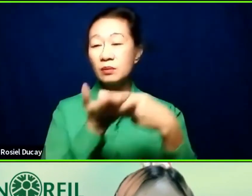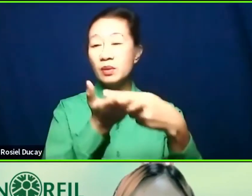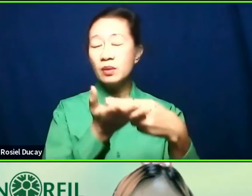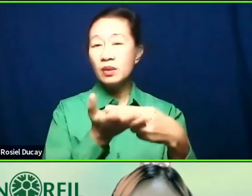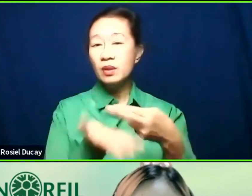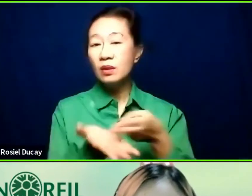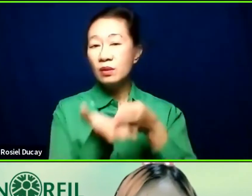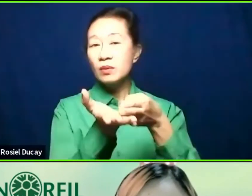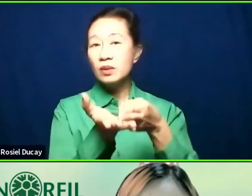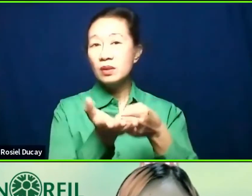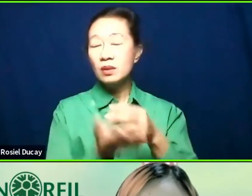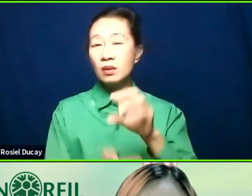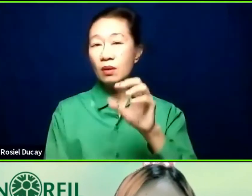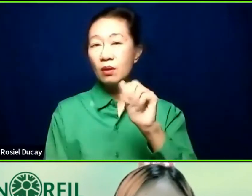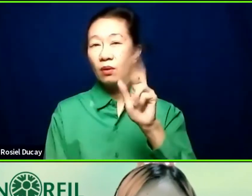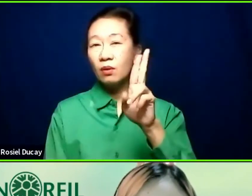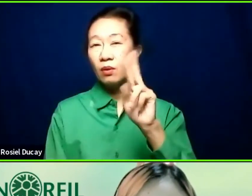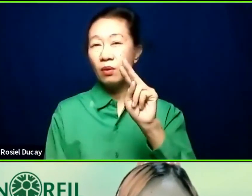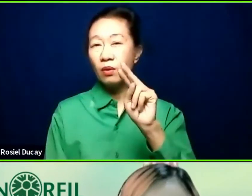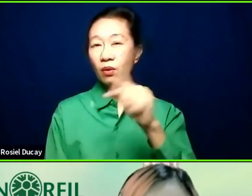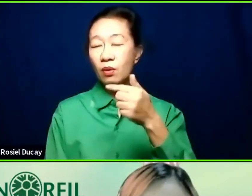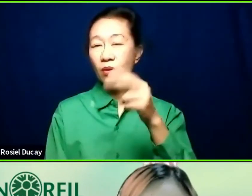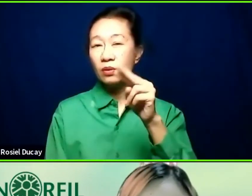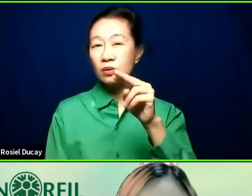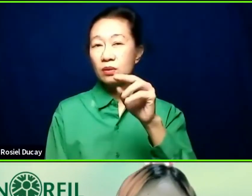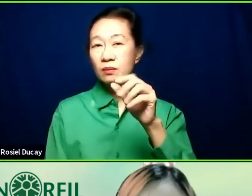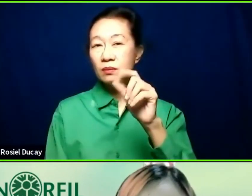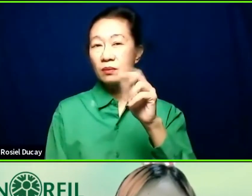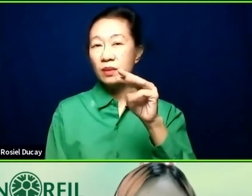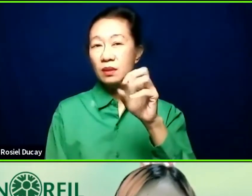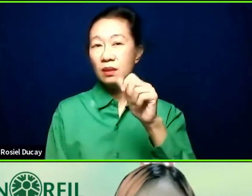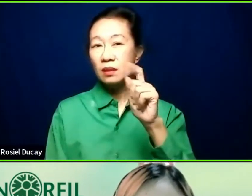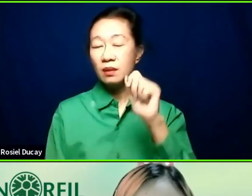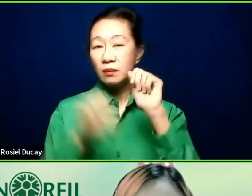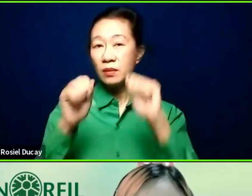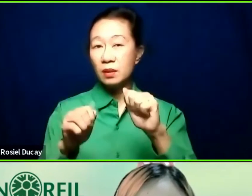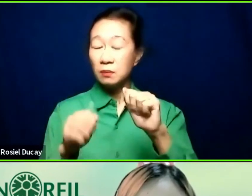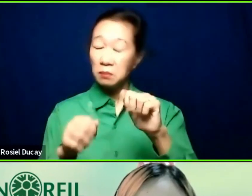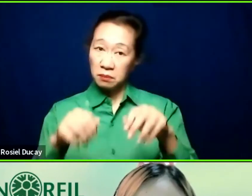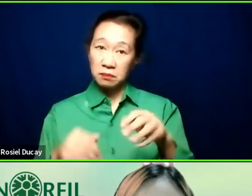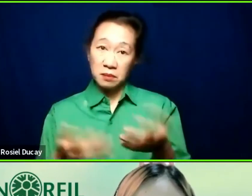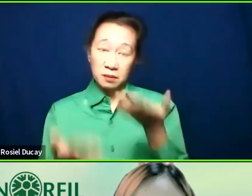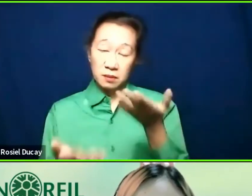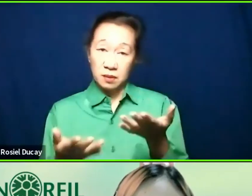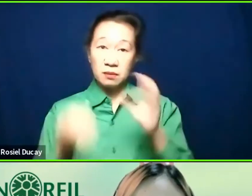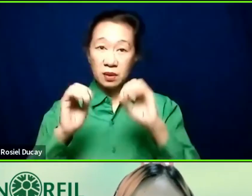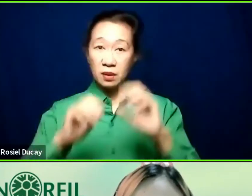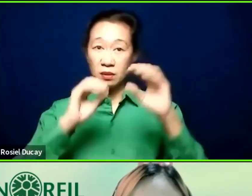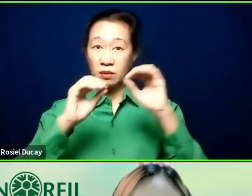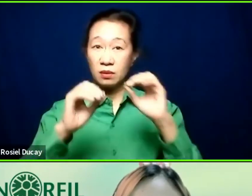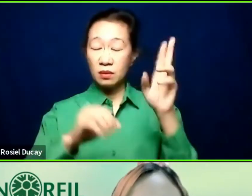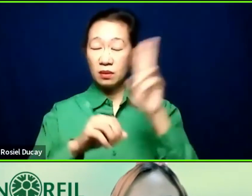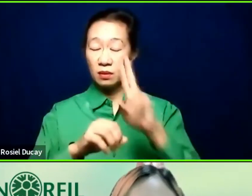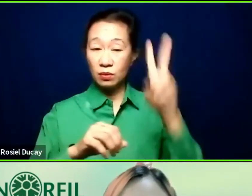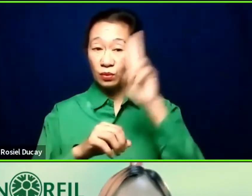natin mga augmentative communication forms. No? So, baka pwede siyang turuan to use